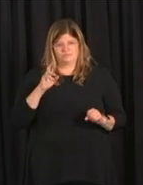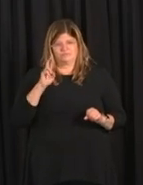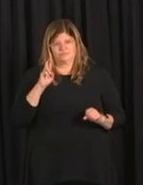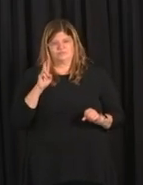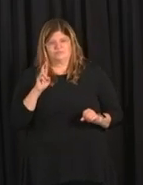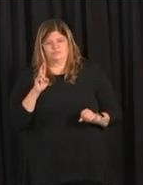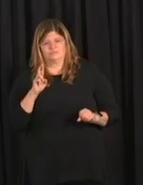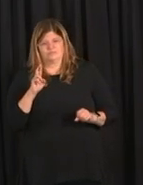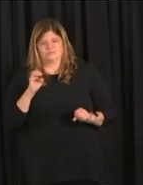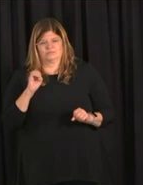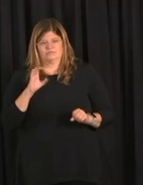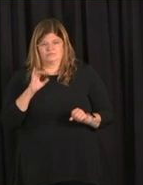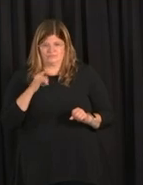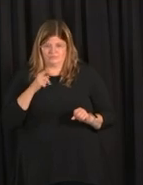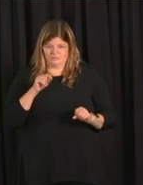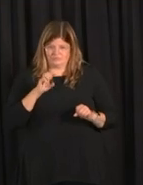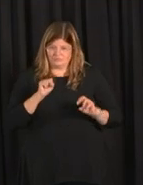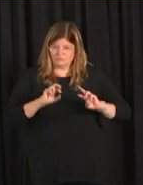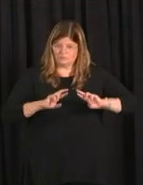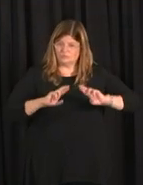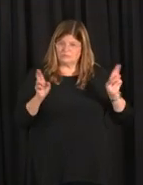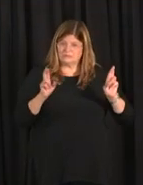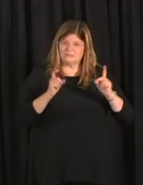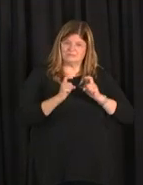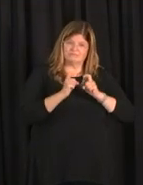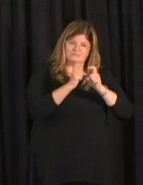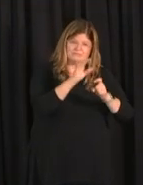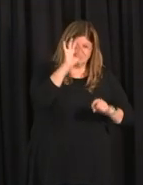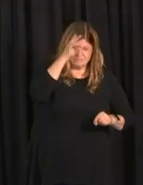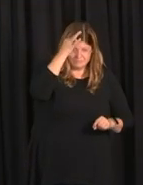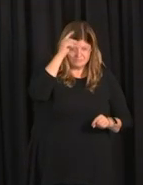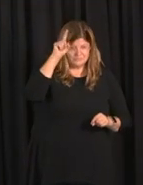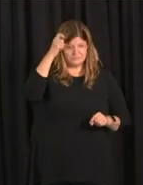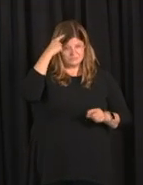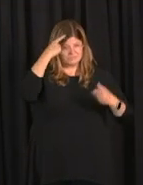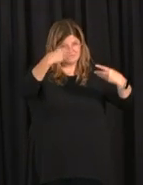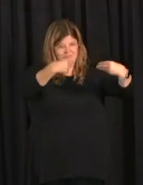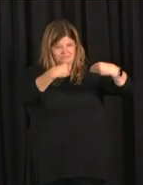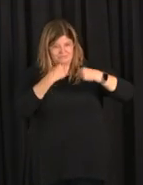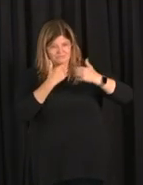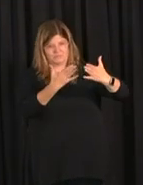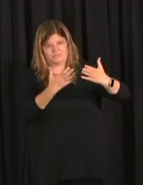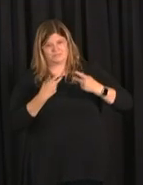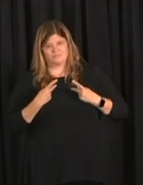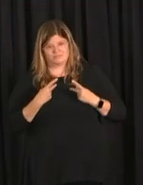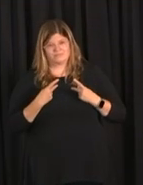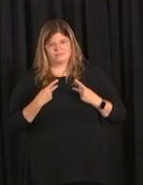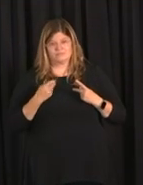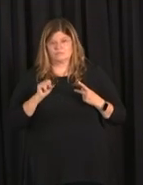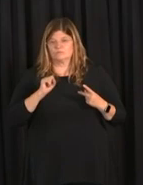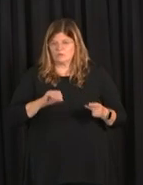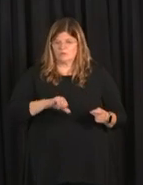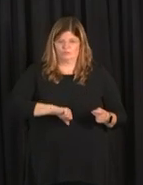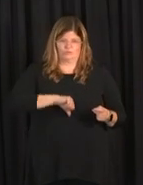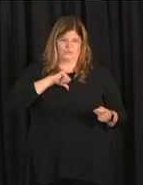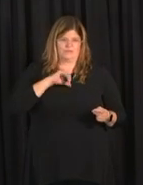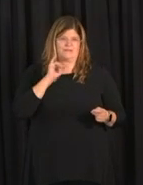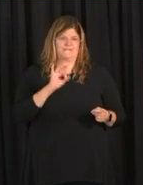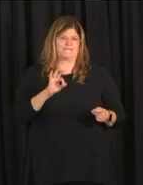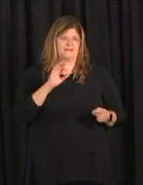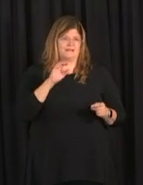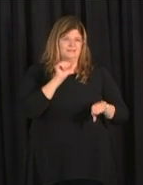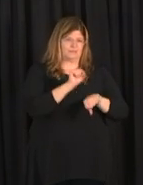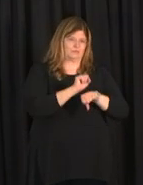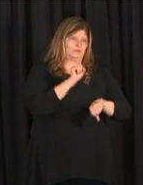federal government, so we've already started getting reimbursements back. So I am incredibly proud of the work